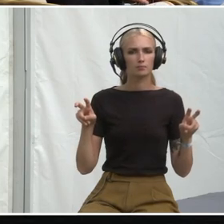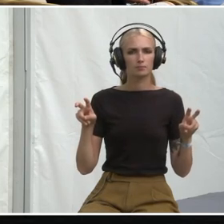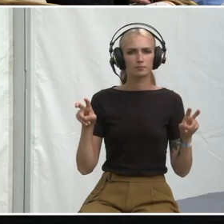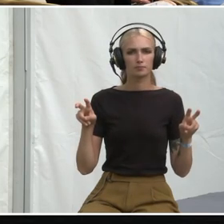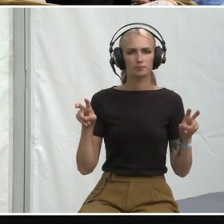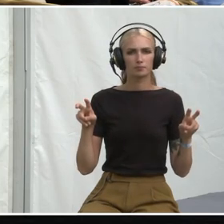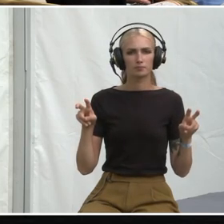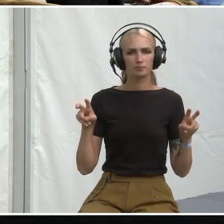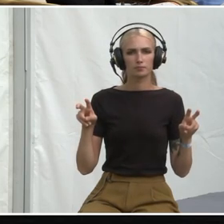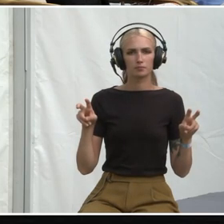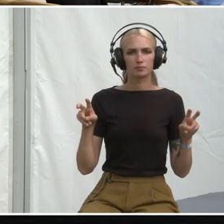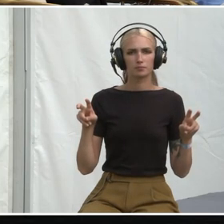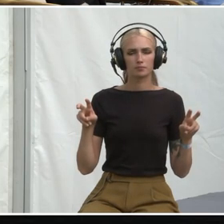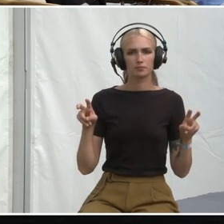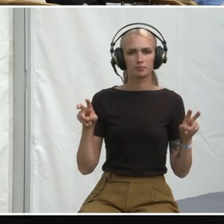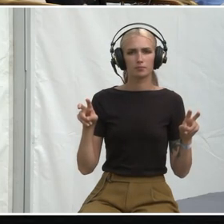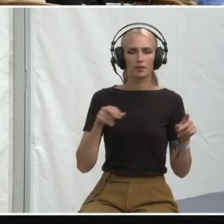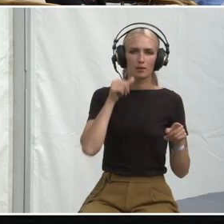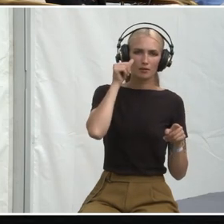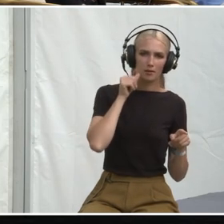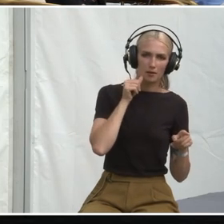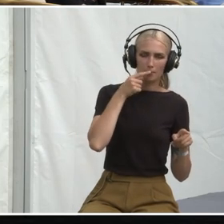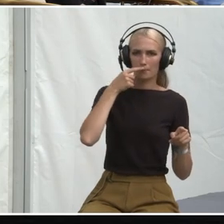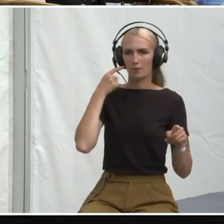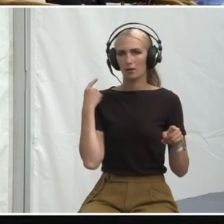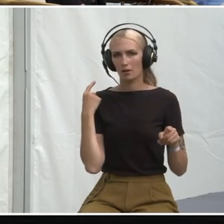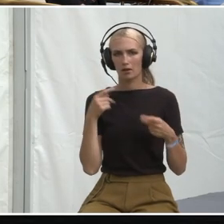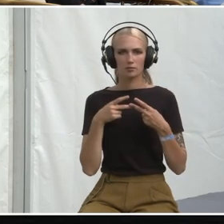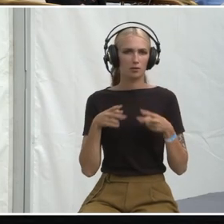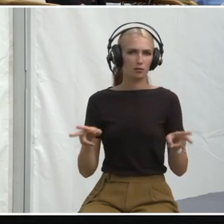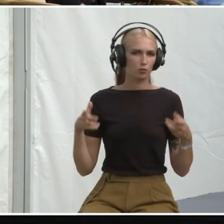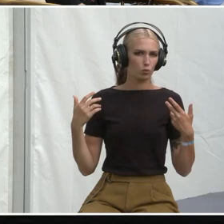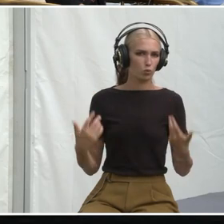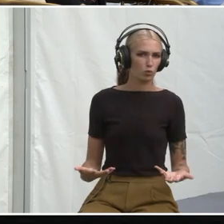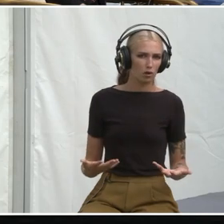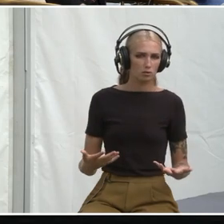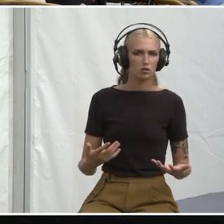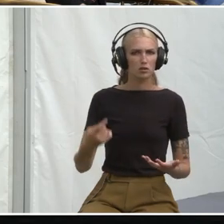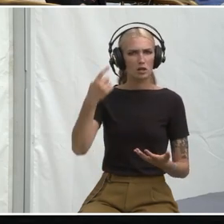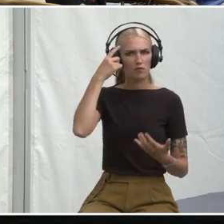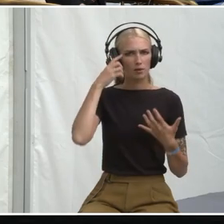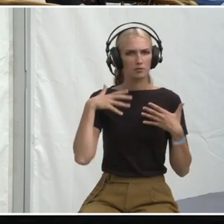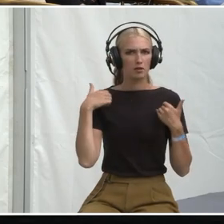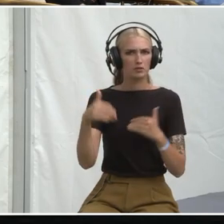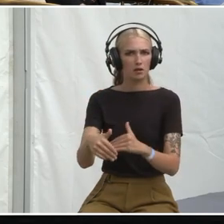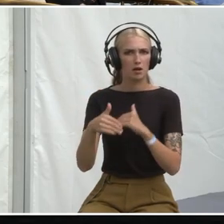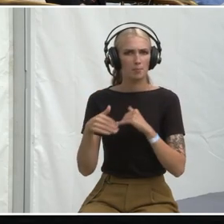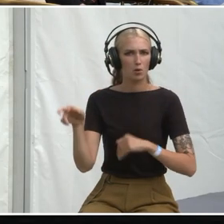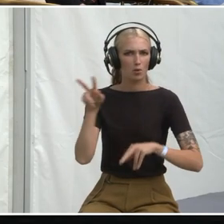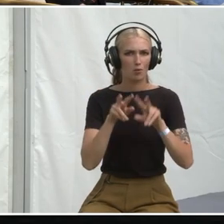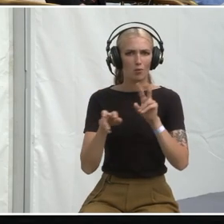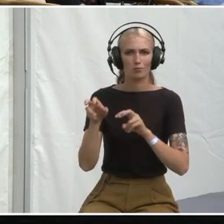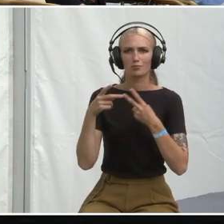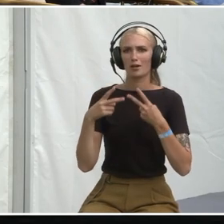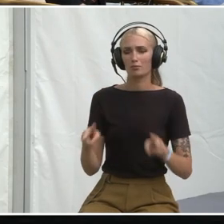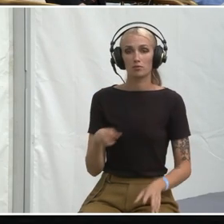the difference in being a female or male and seek help is very interesting, because in Denmark we